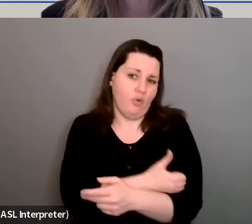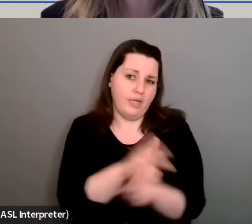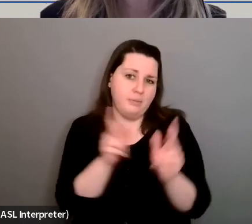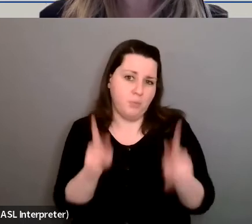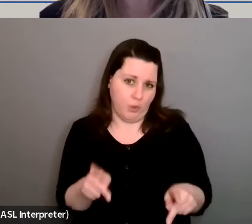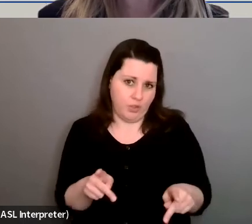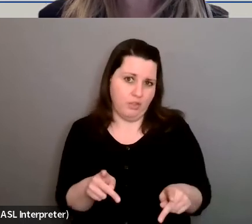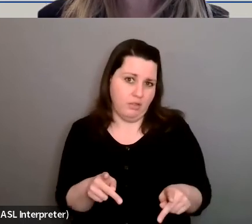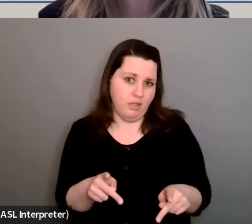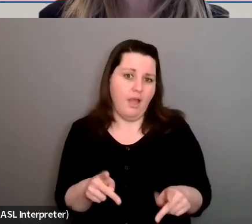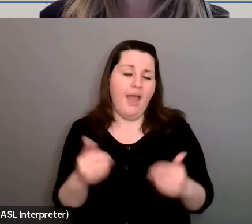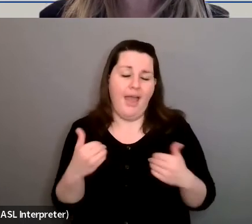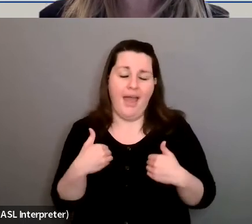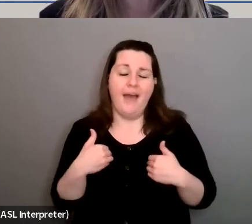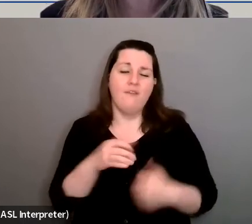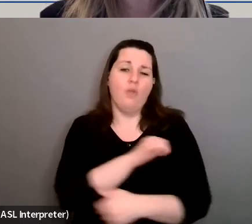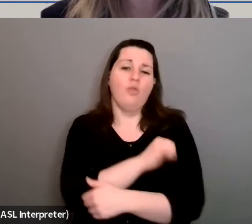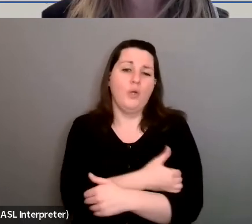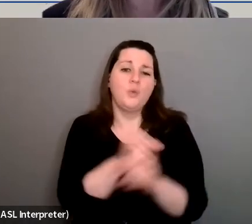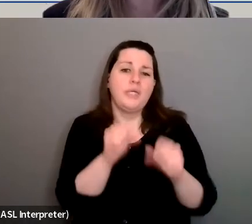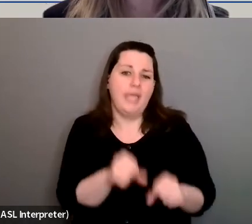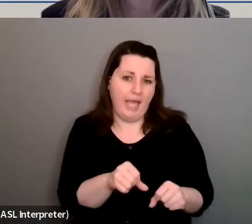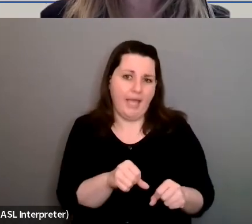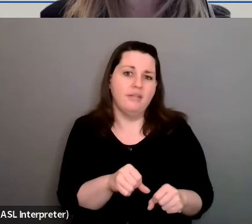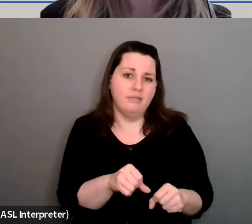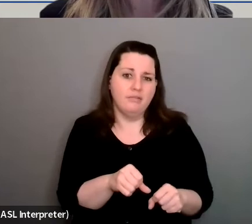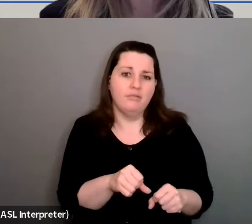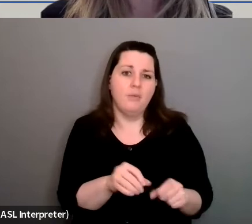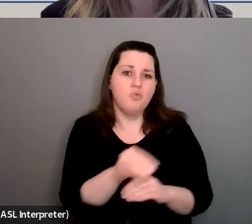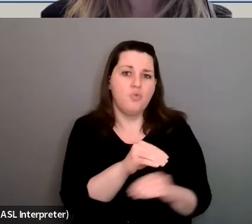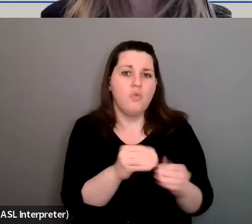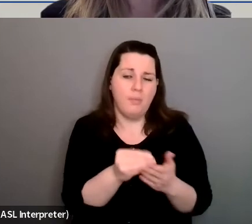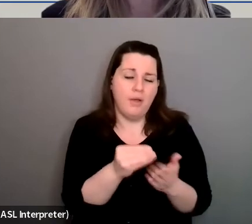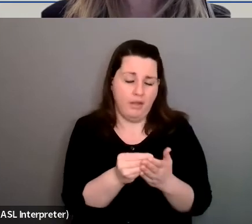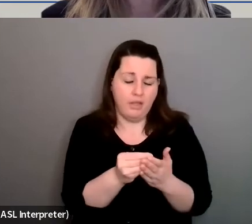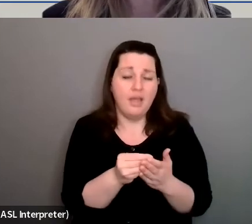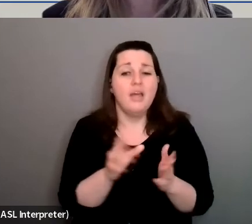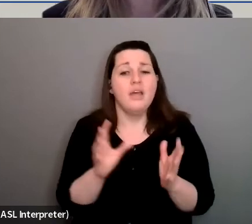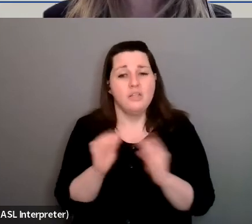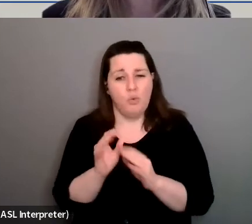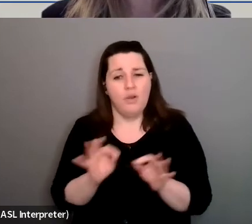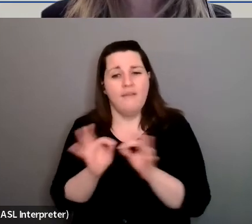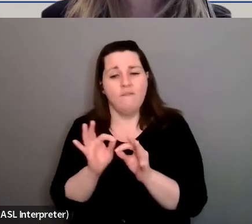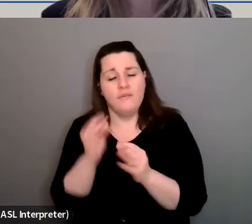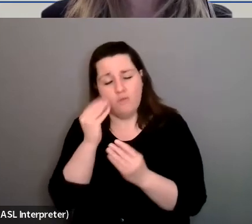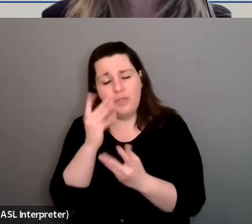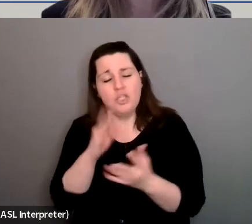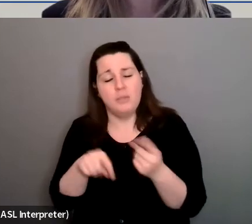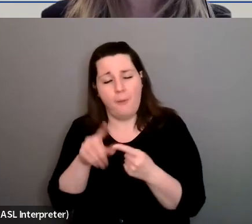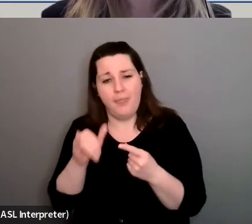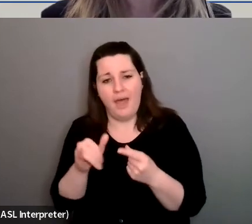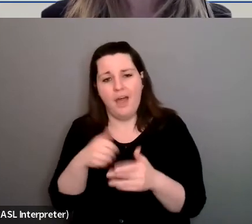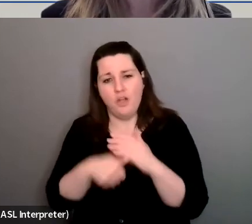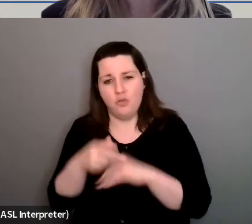to be somebody with authority to be able to do that. And there's more information about that specifically in our program